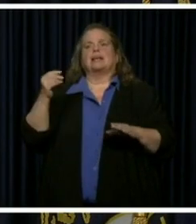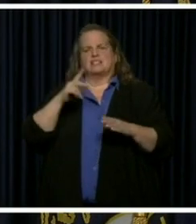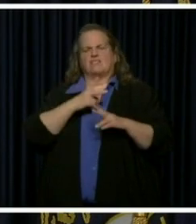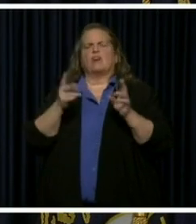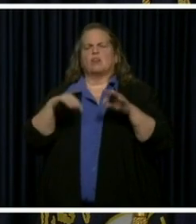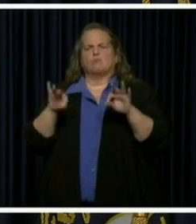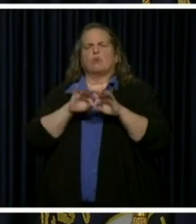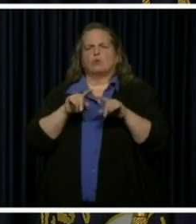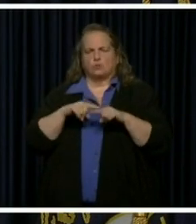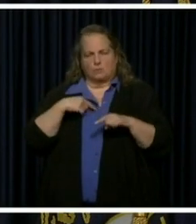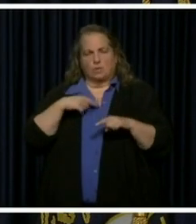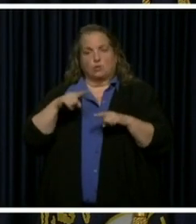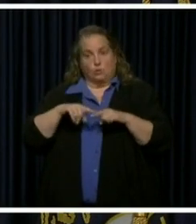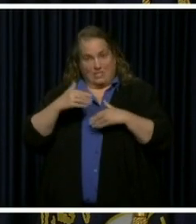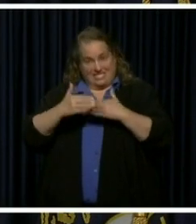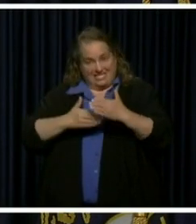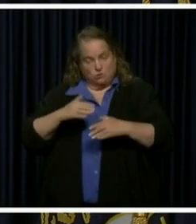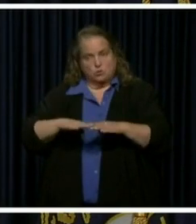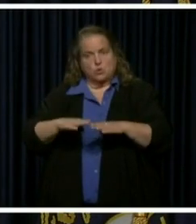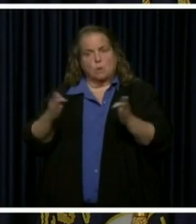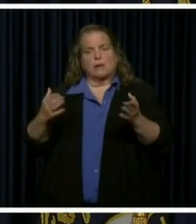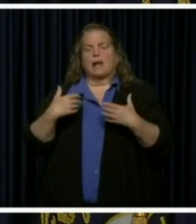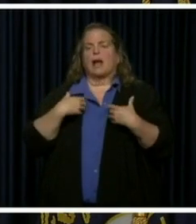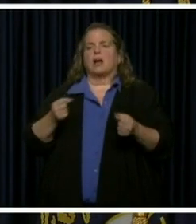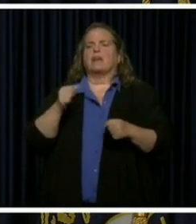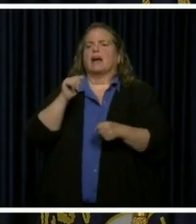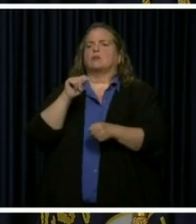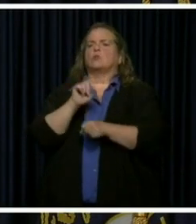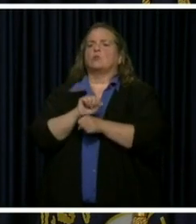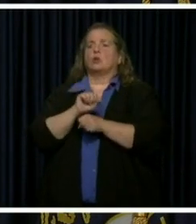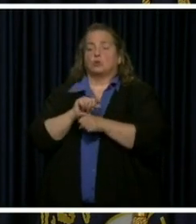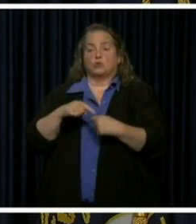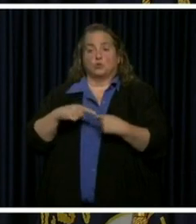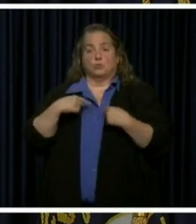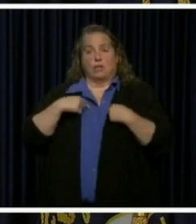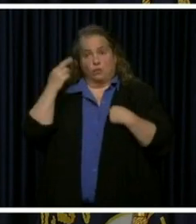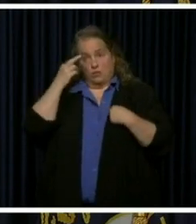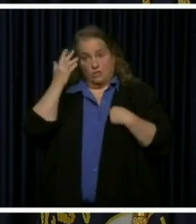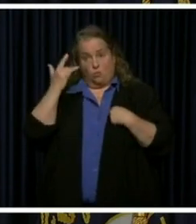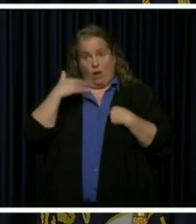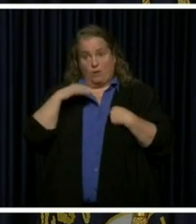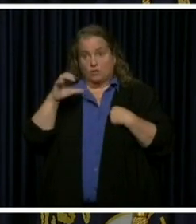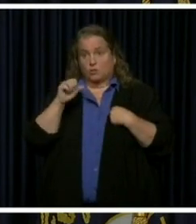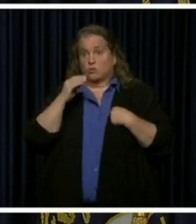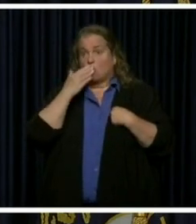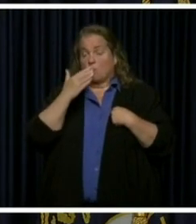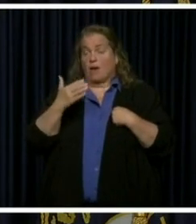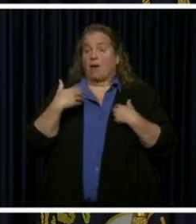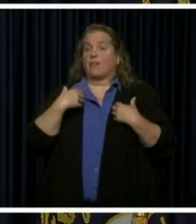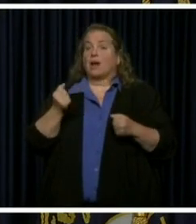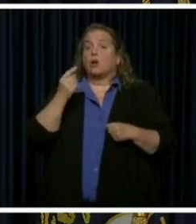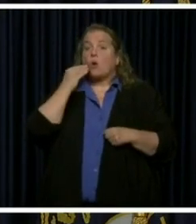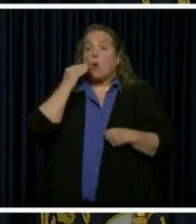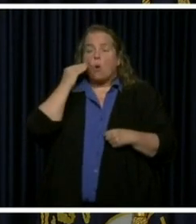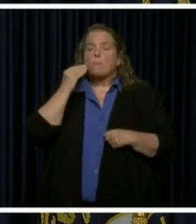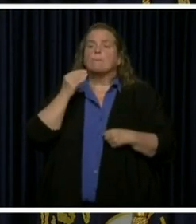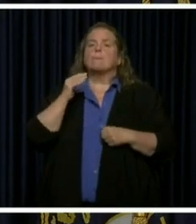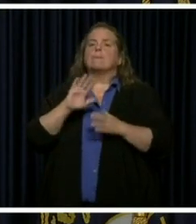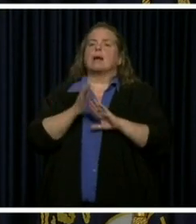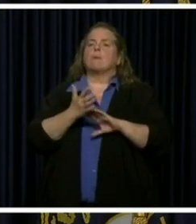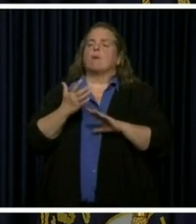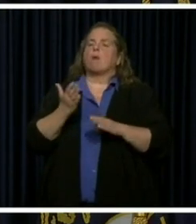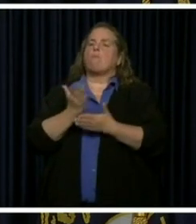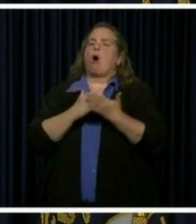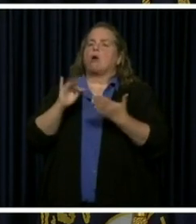put up the Healthy at Work? For me, the reason that I believe we've done so well is Healthy at Home became a part of what I call our